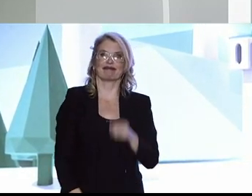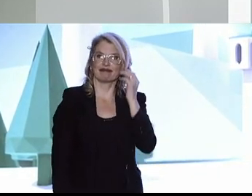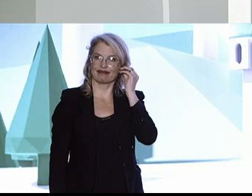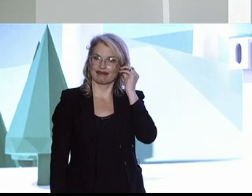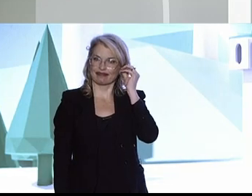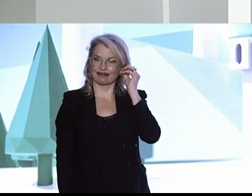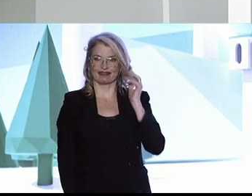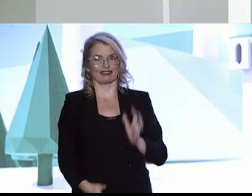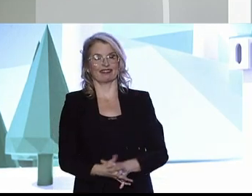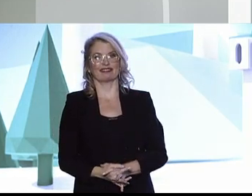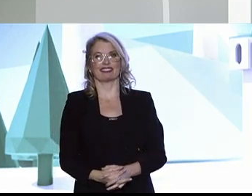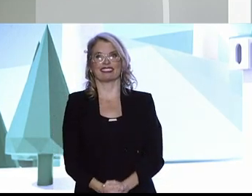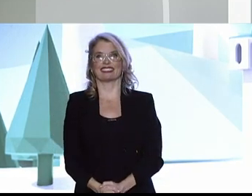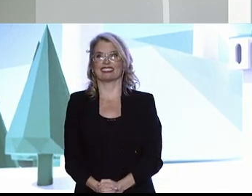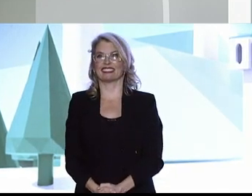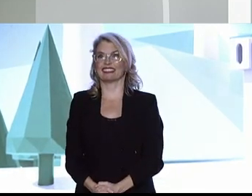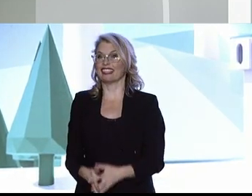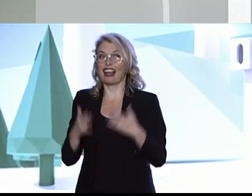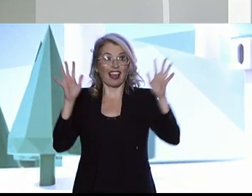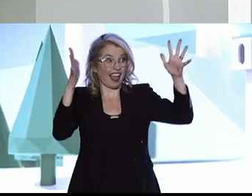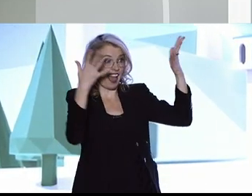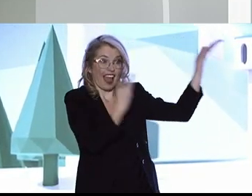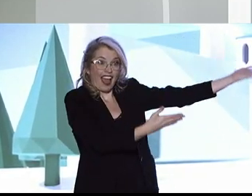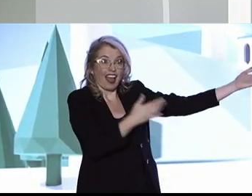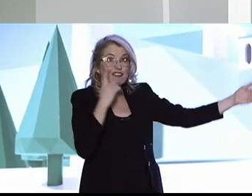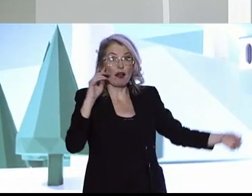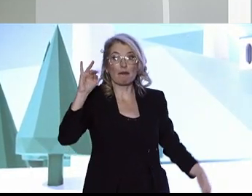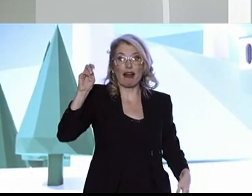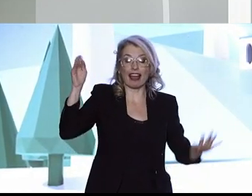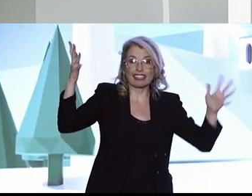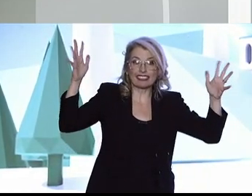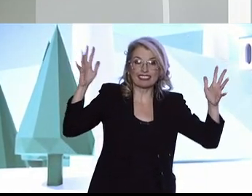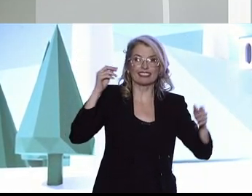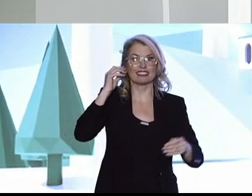Back to you. Thank you. A round of applause for Mike.